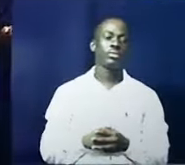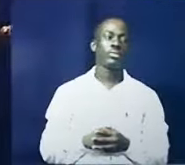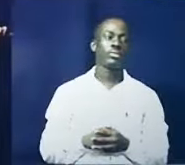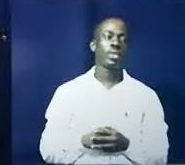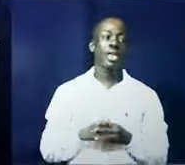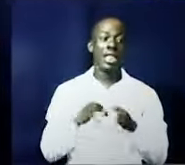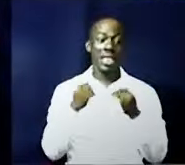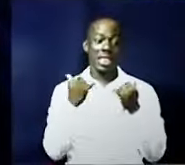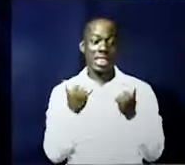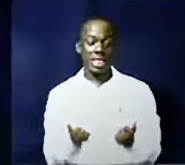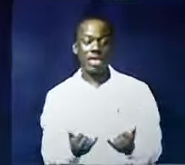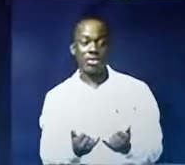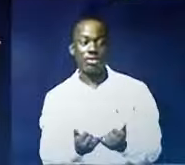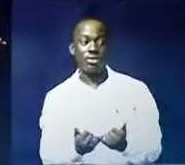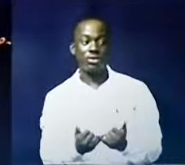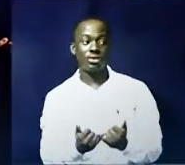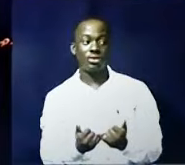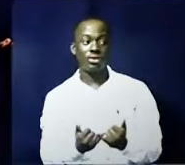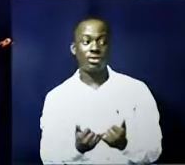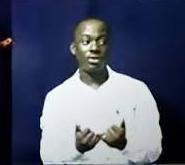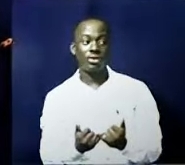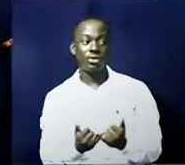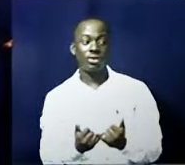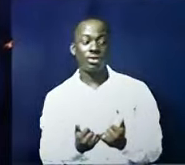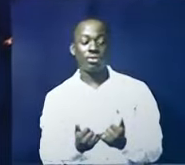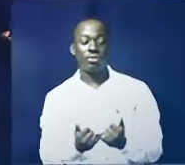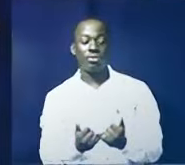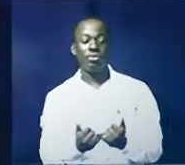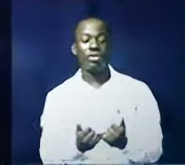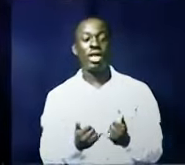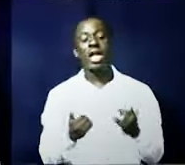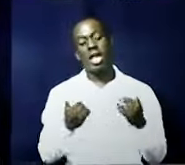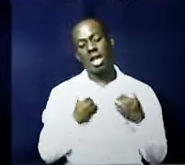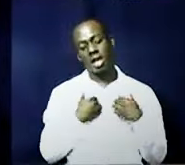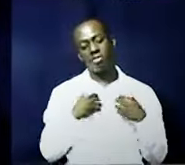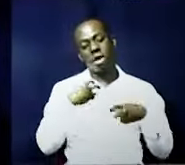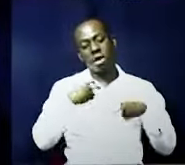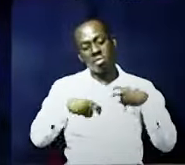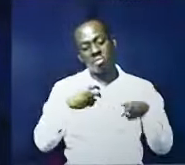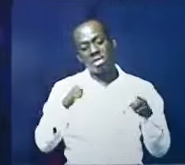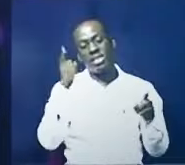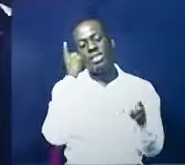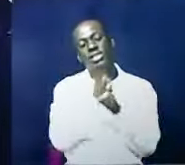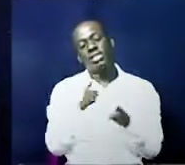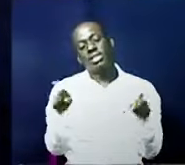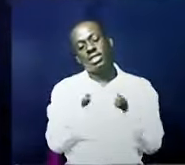just as we were also tempted. Or as we